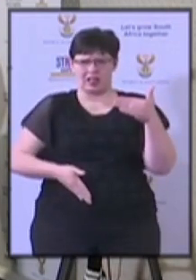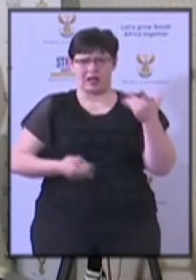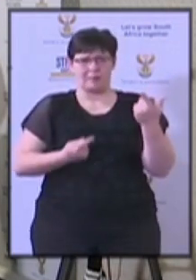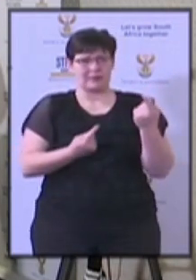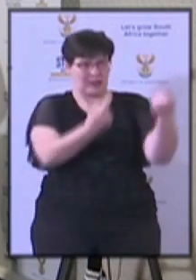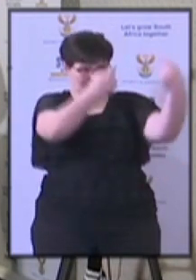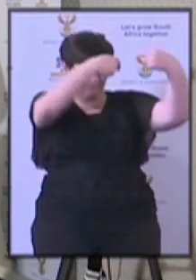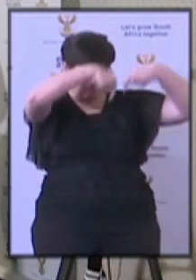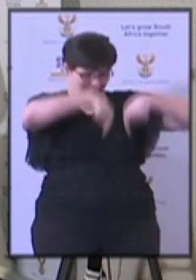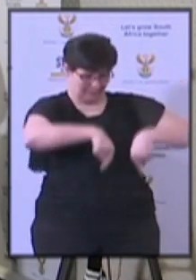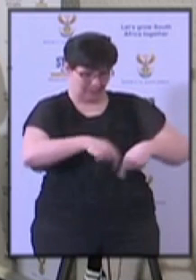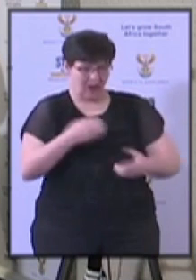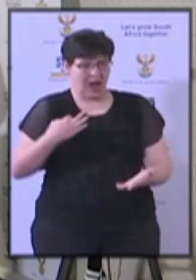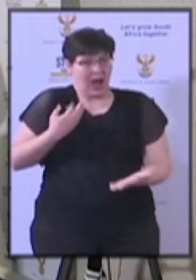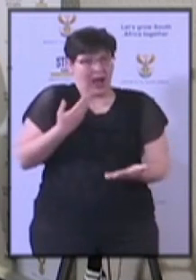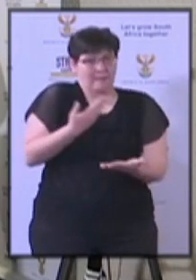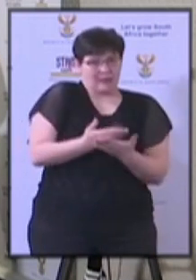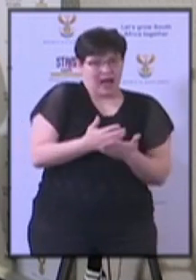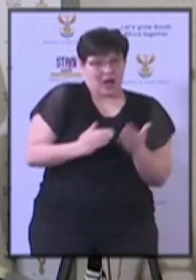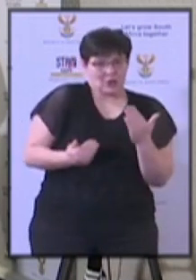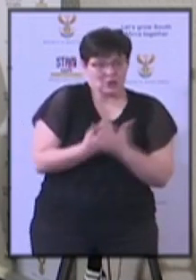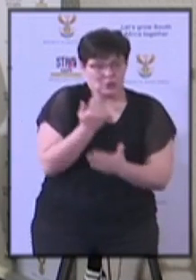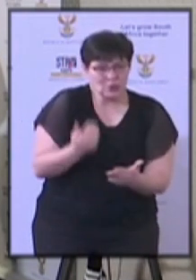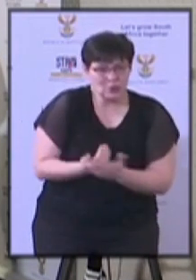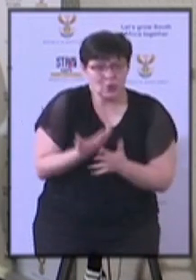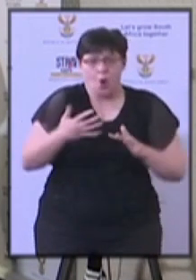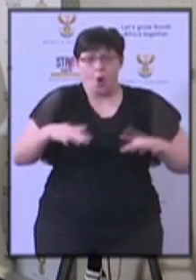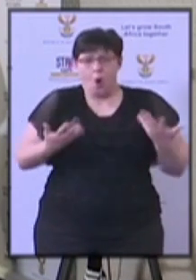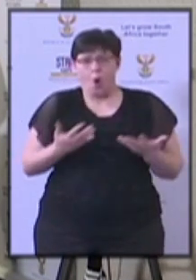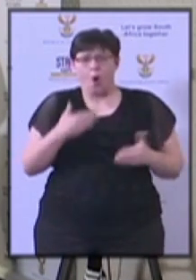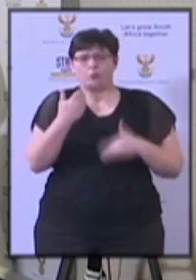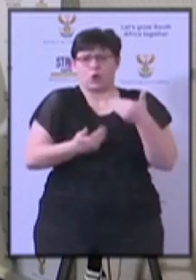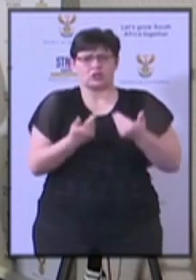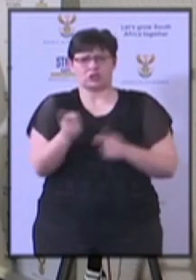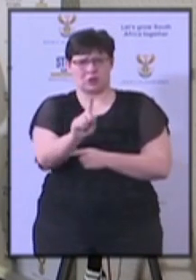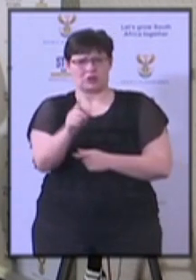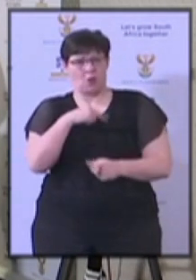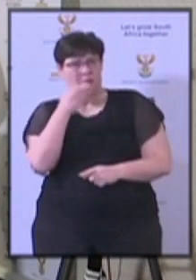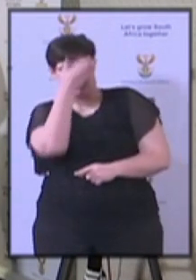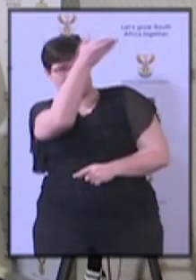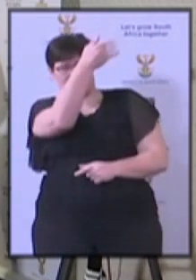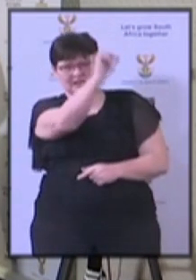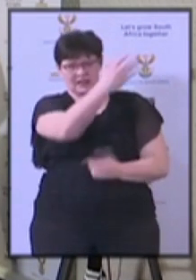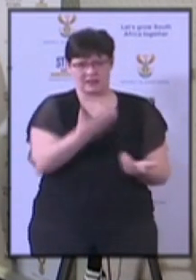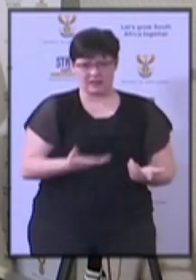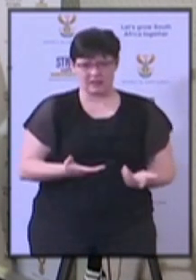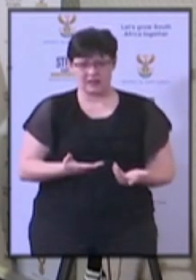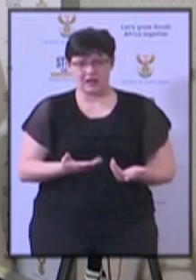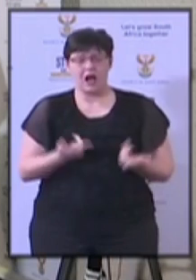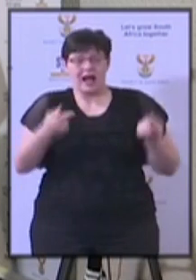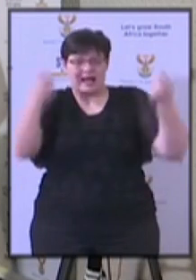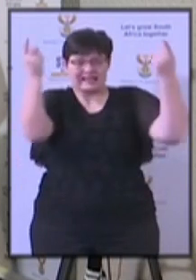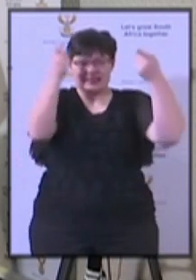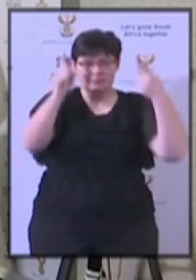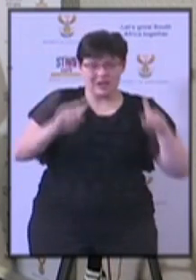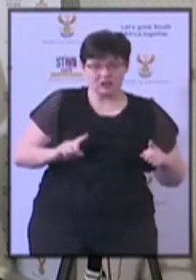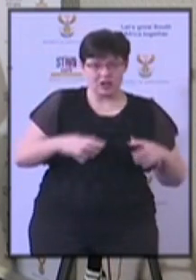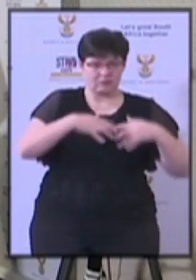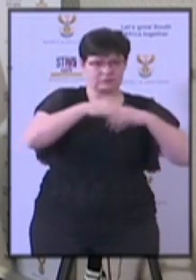to apply for a new passport, or what is the process? What special arrangements are